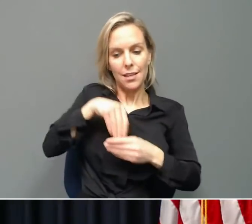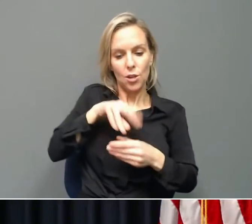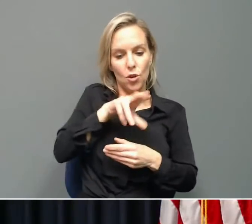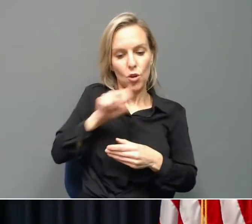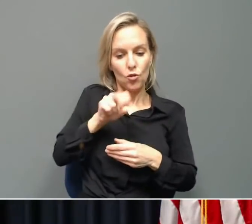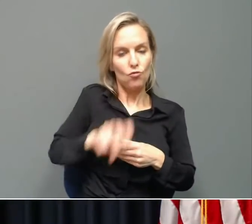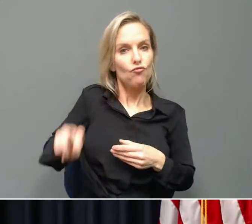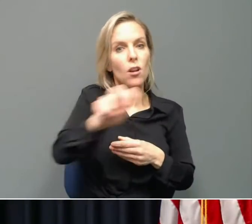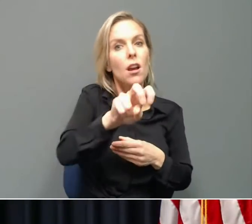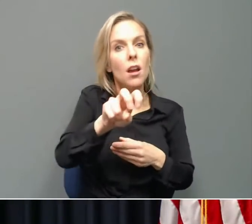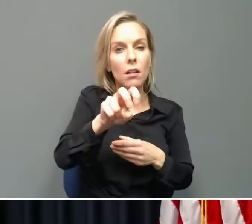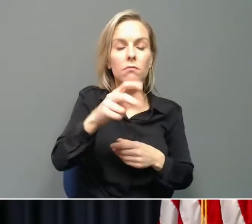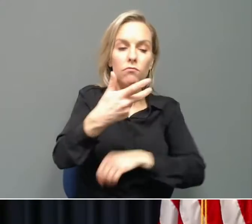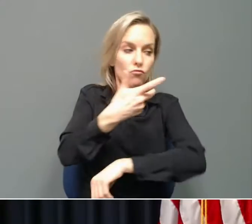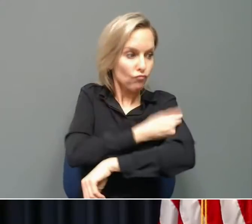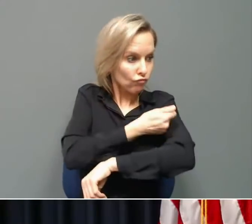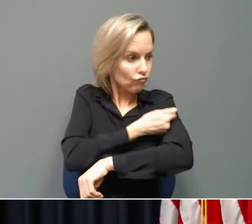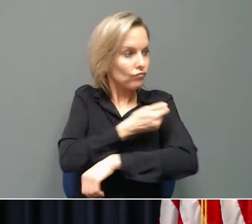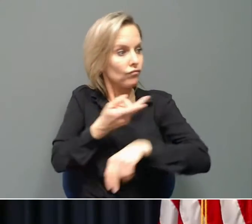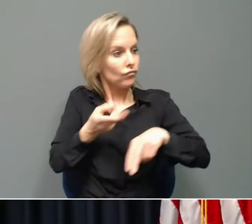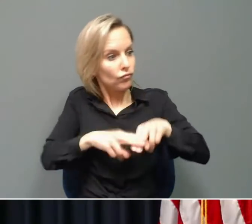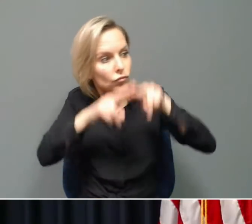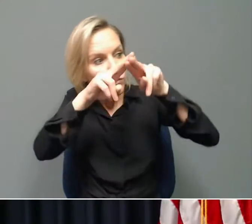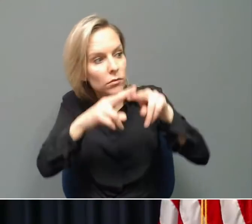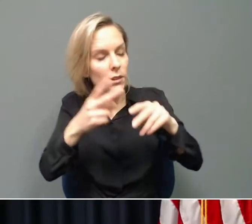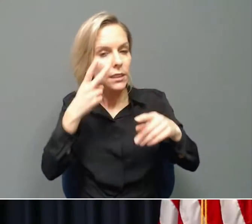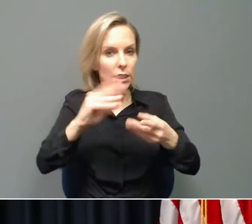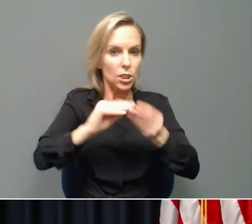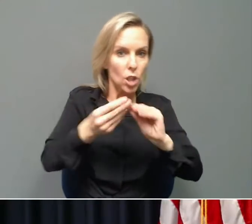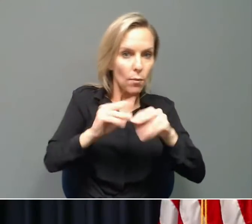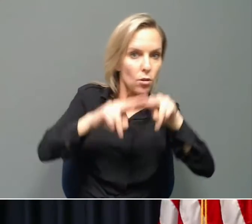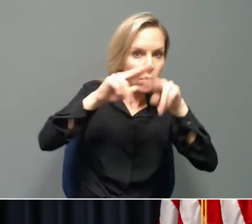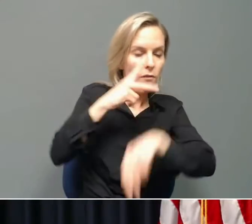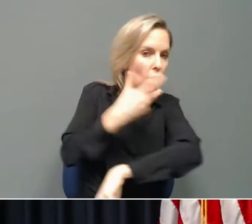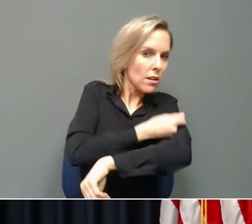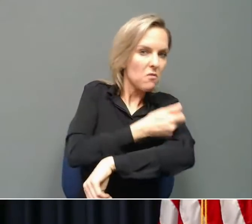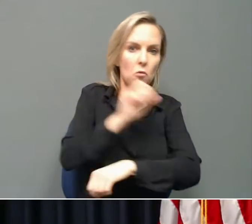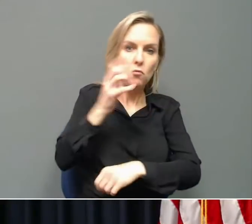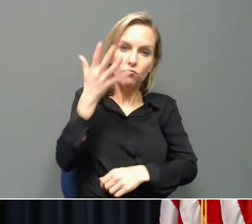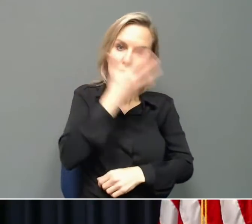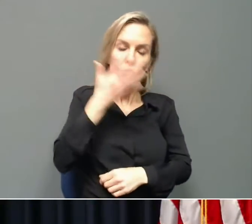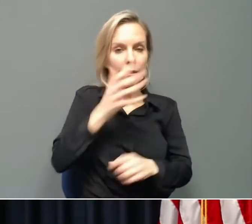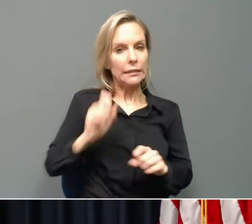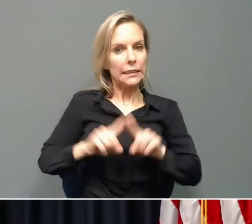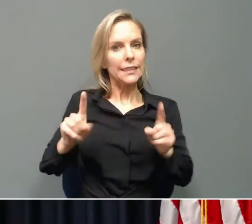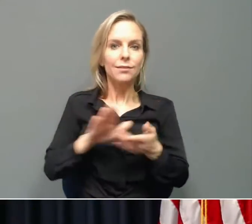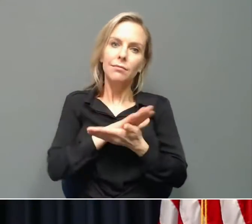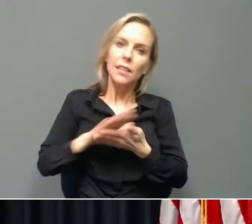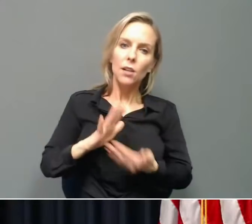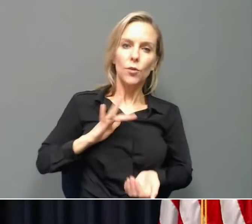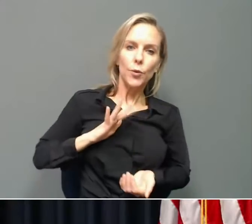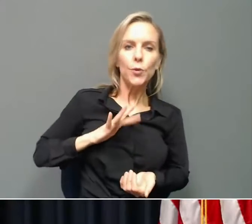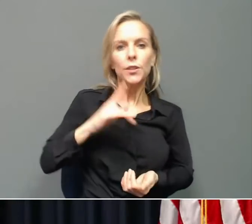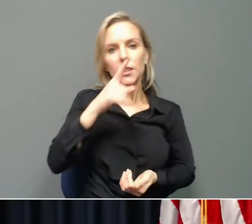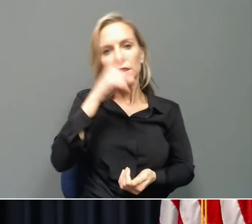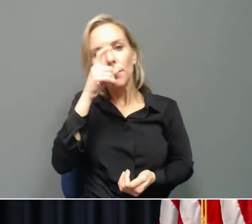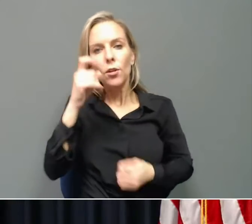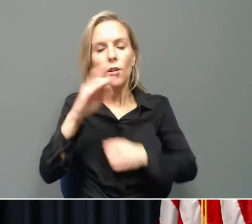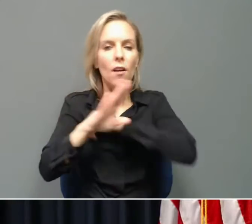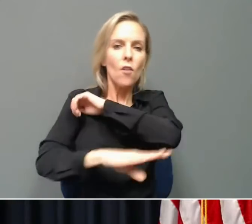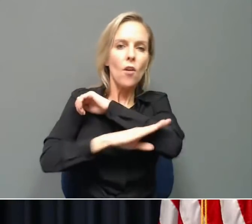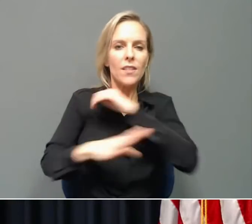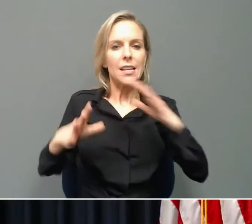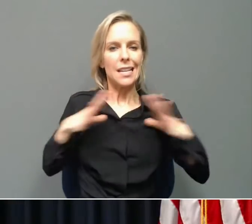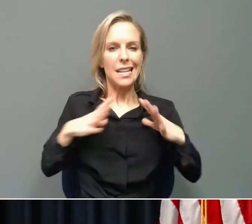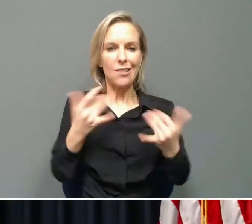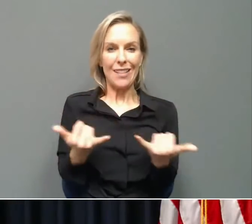uptake for the vaccine is really good in the next few months, could look very different, and we could have nice summer vacations and fall vacations, but it's just a little too early